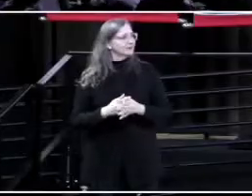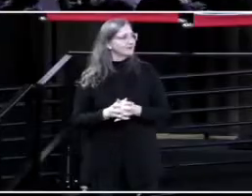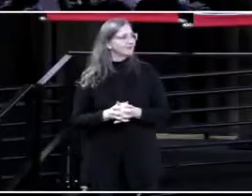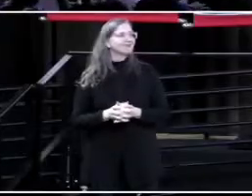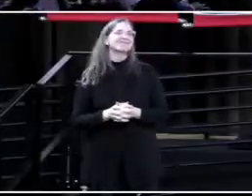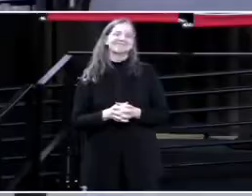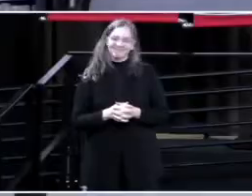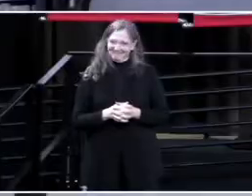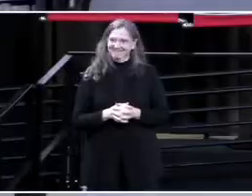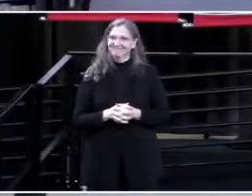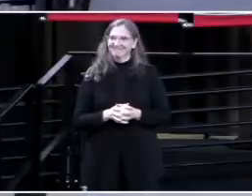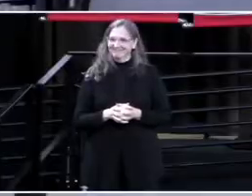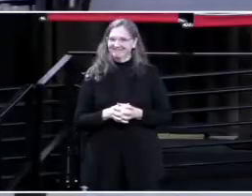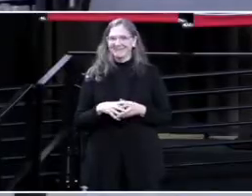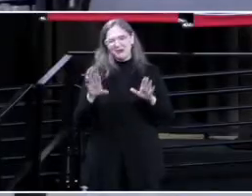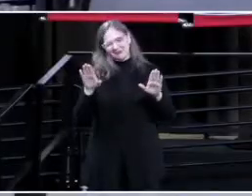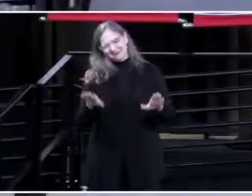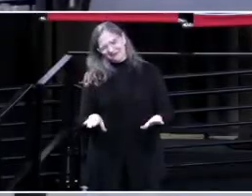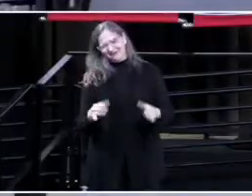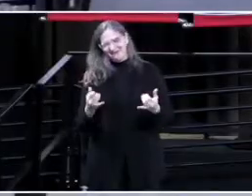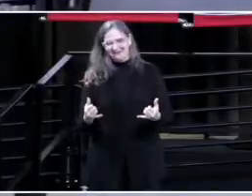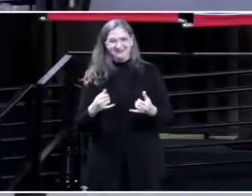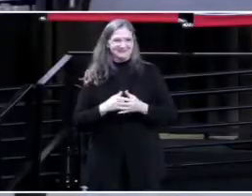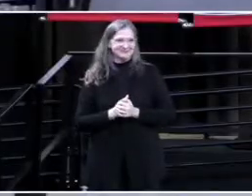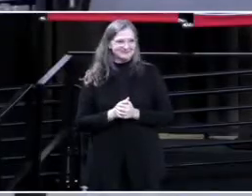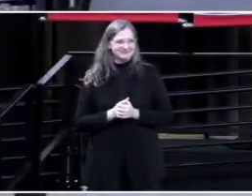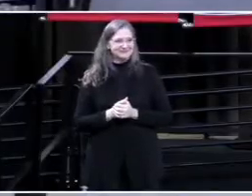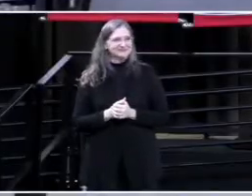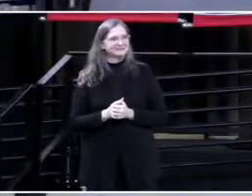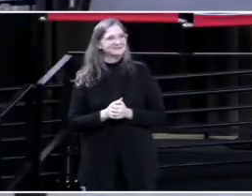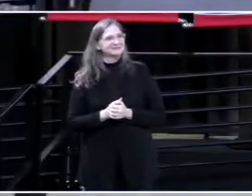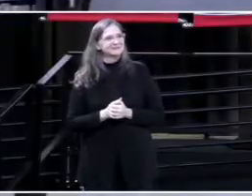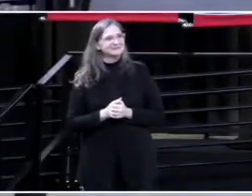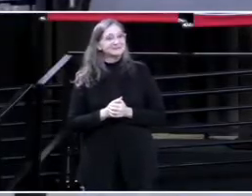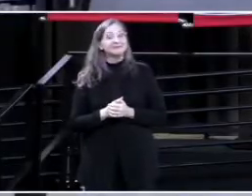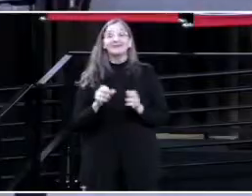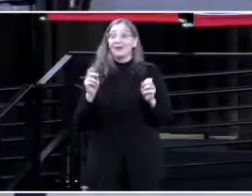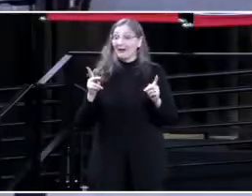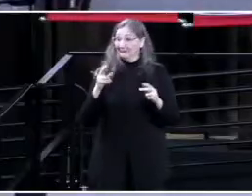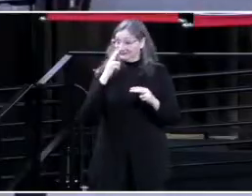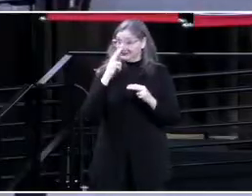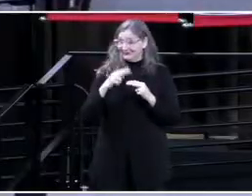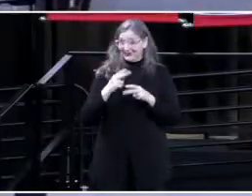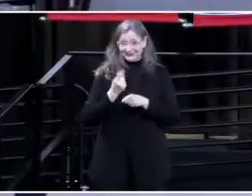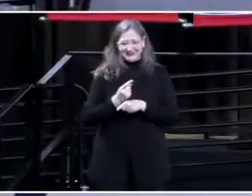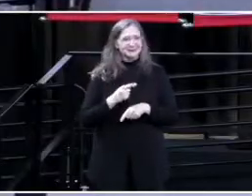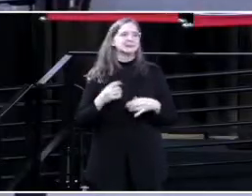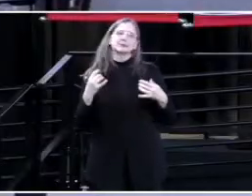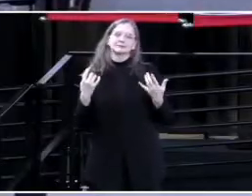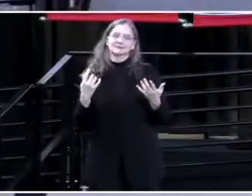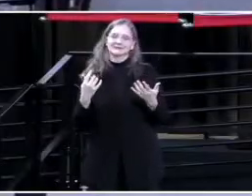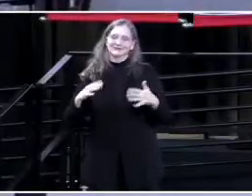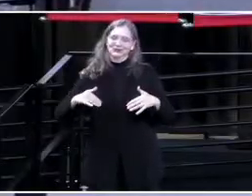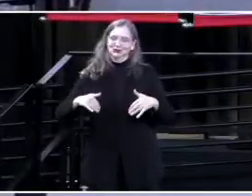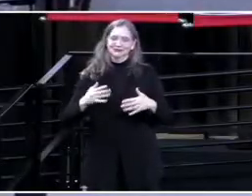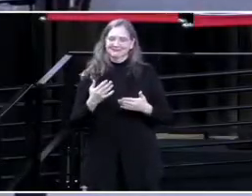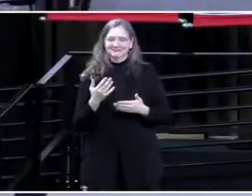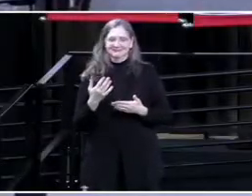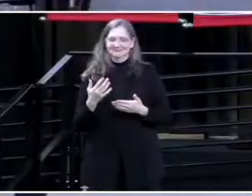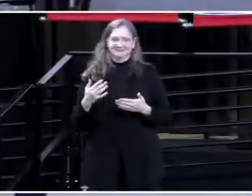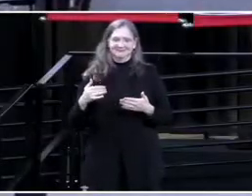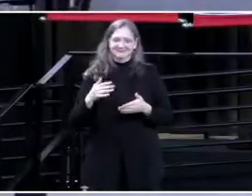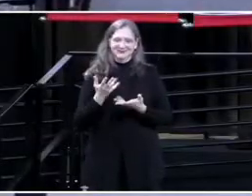All right. You may be seated, graduates. Okay, that was fun, but we're certainly not done.